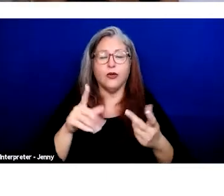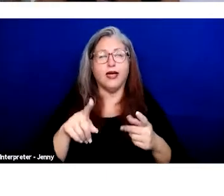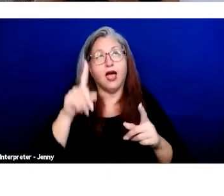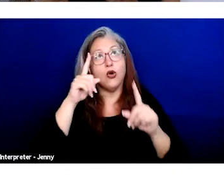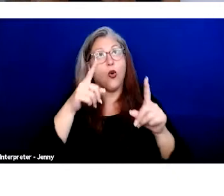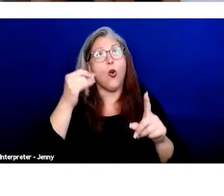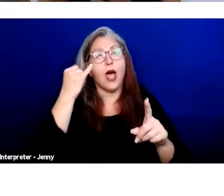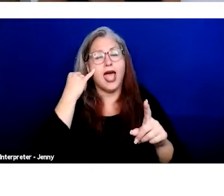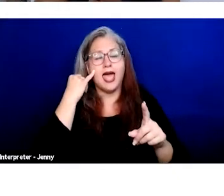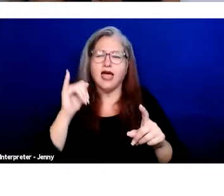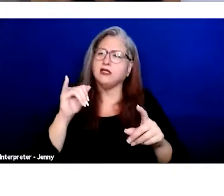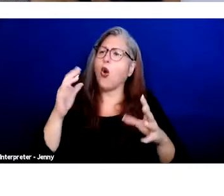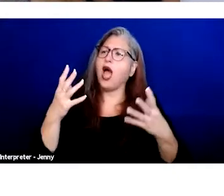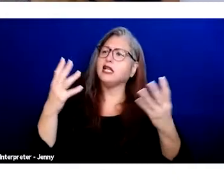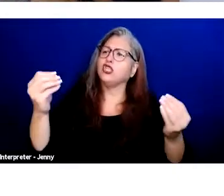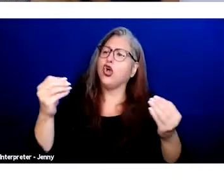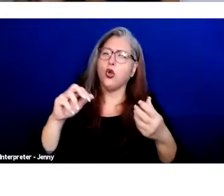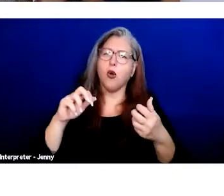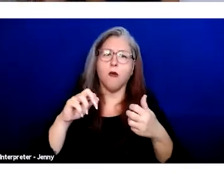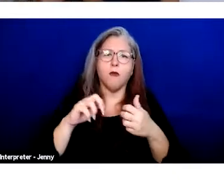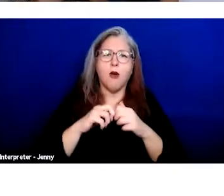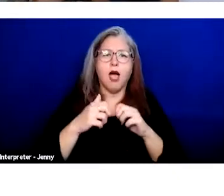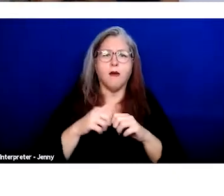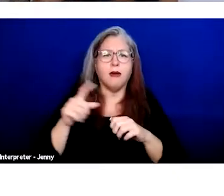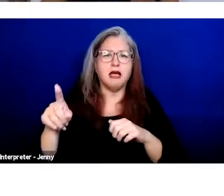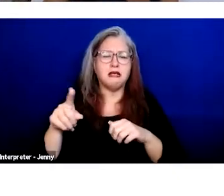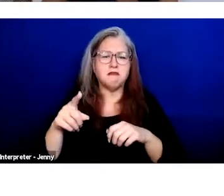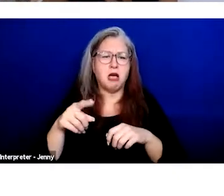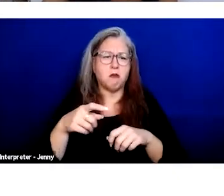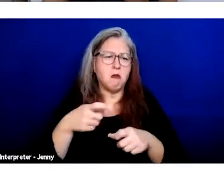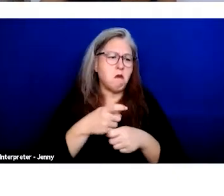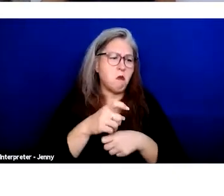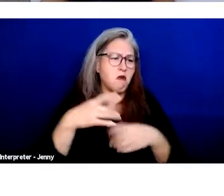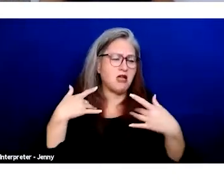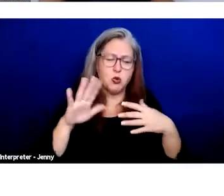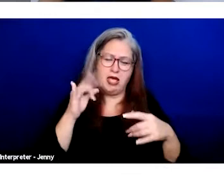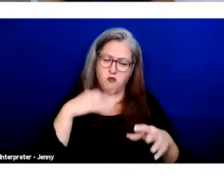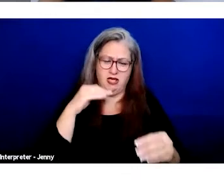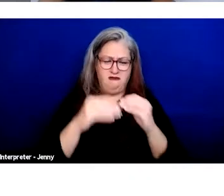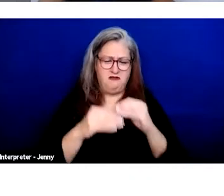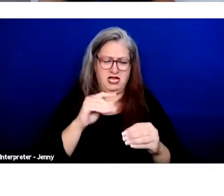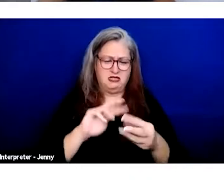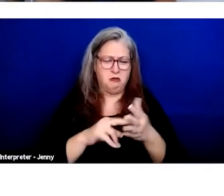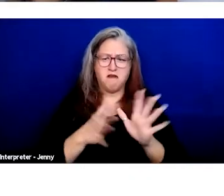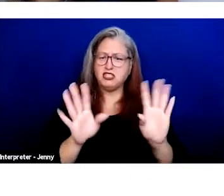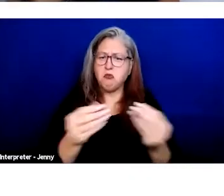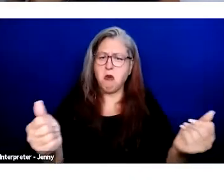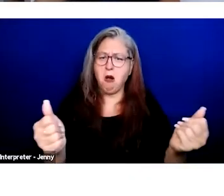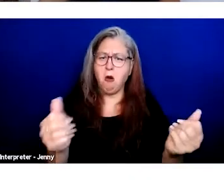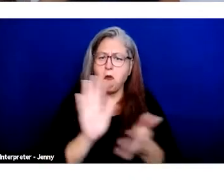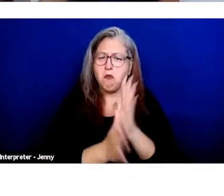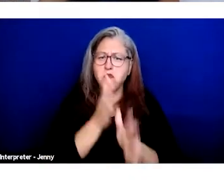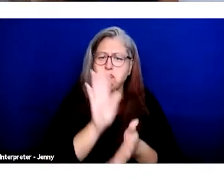if it's this external problem that afflicts fashion, then once we fix it, that problem is solved, right? And so the